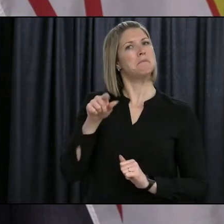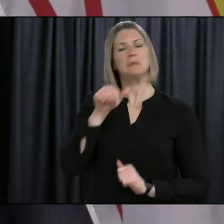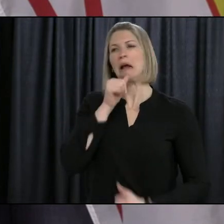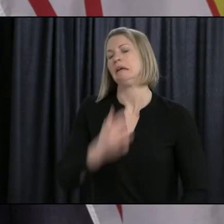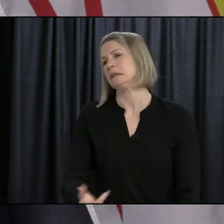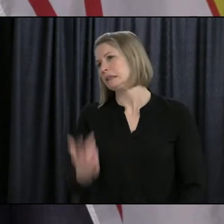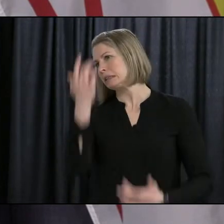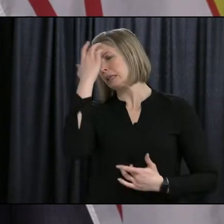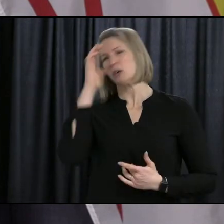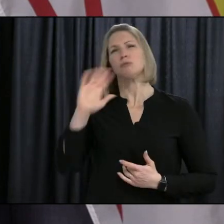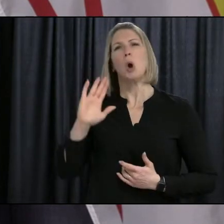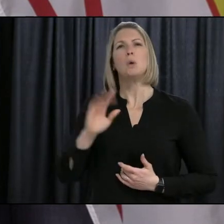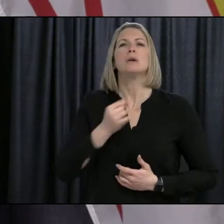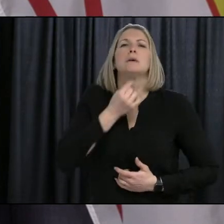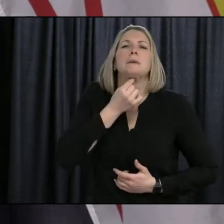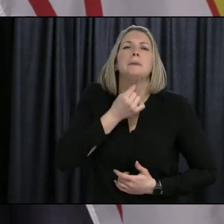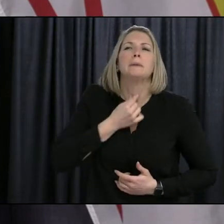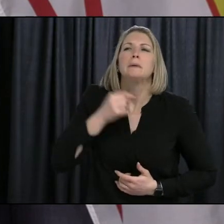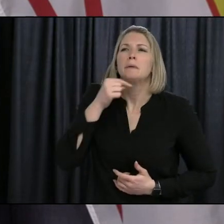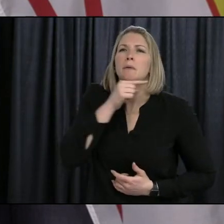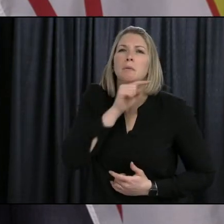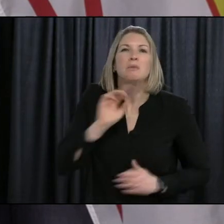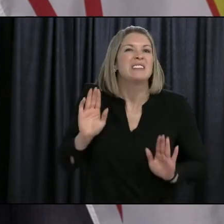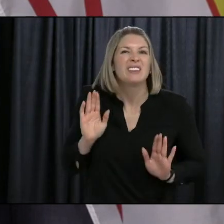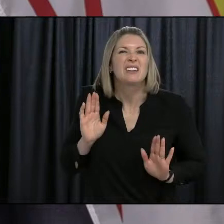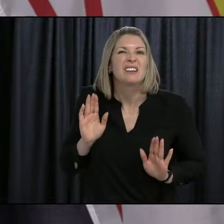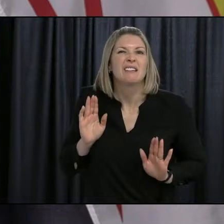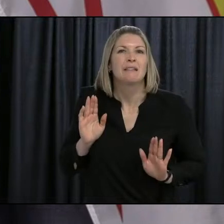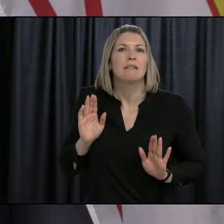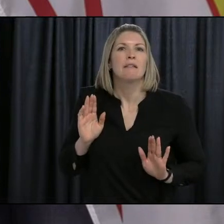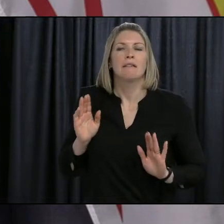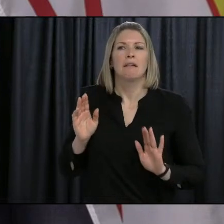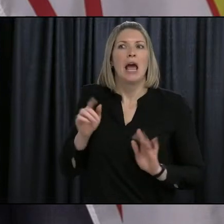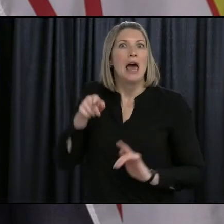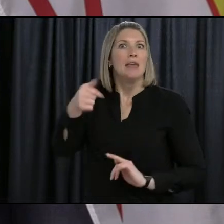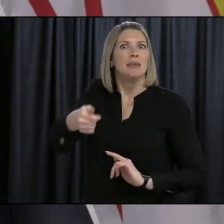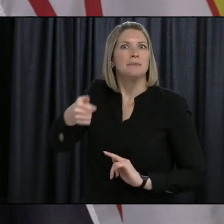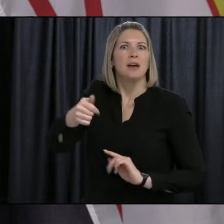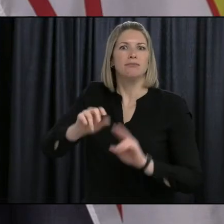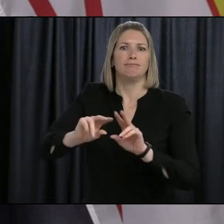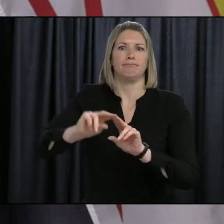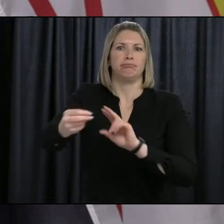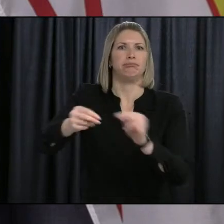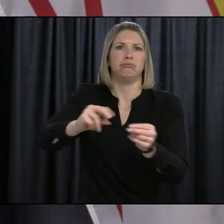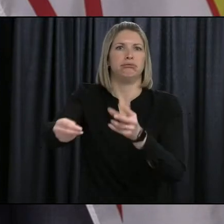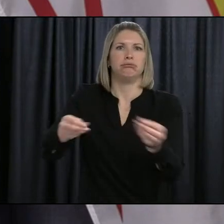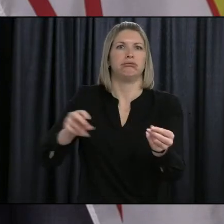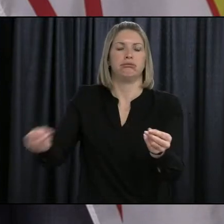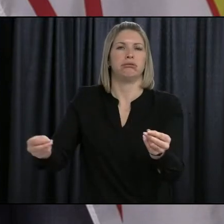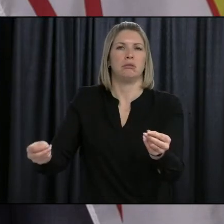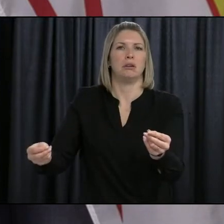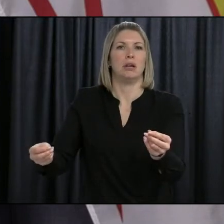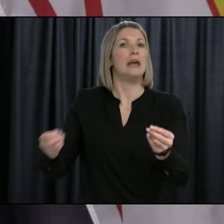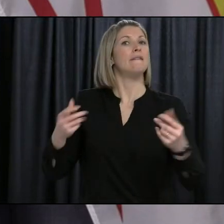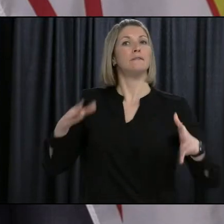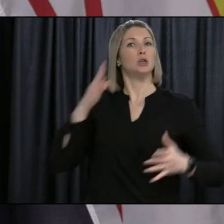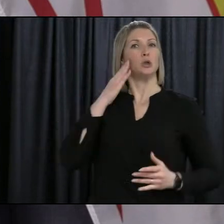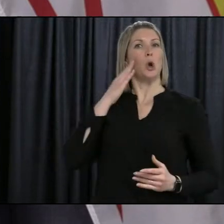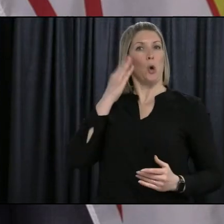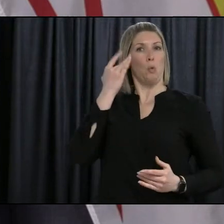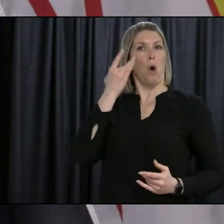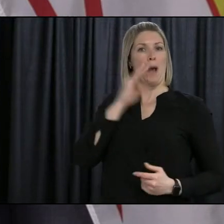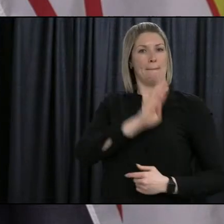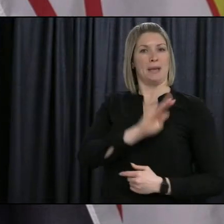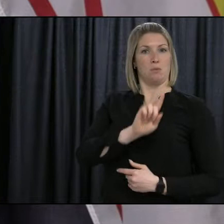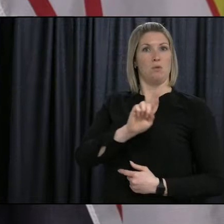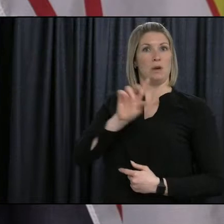no symptoms at all, but they were able to still spread it even with no symptoms, which we know that is a possibility with this virus